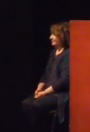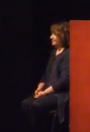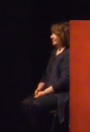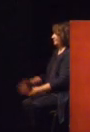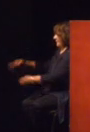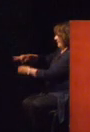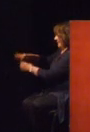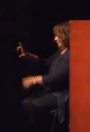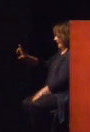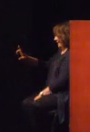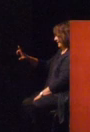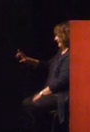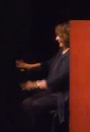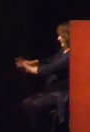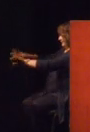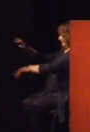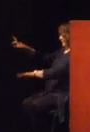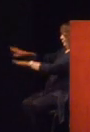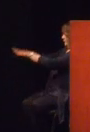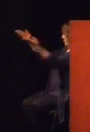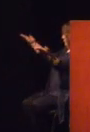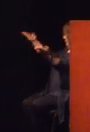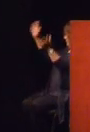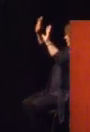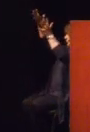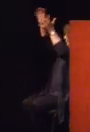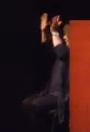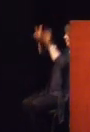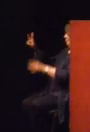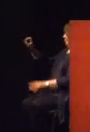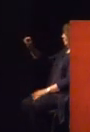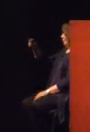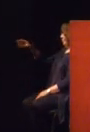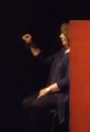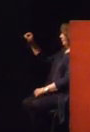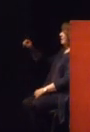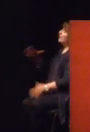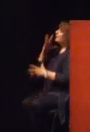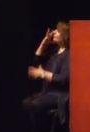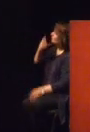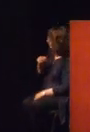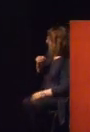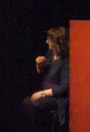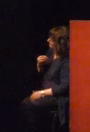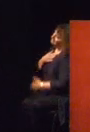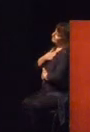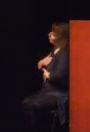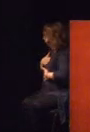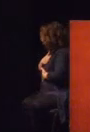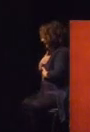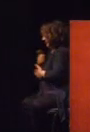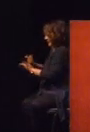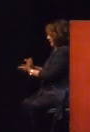Measure L. The swimming pools are open. Yay, and beautiful and being enjoyed. The new